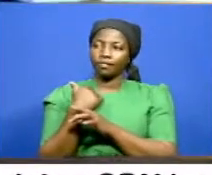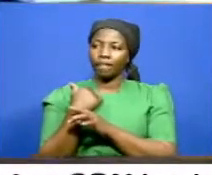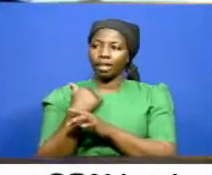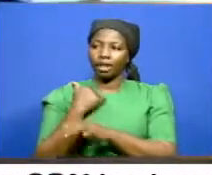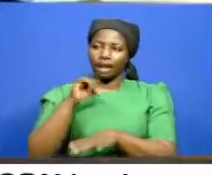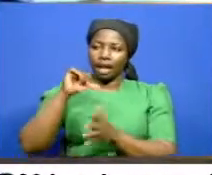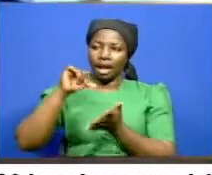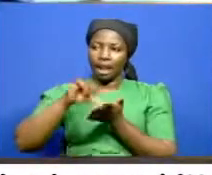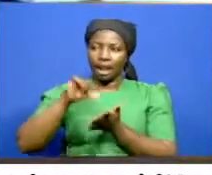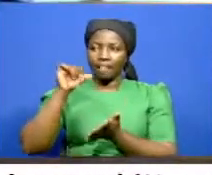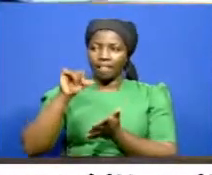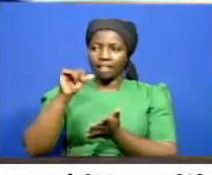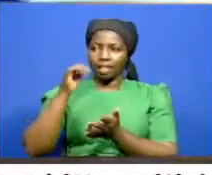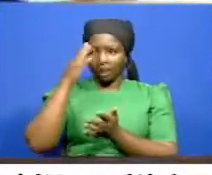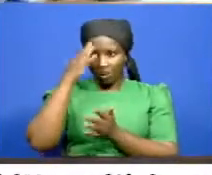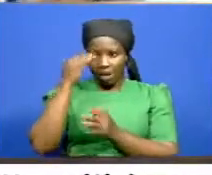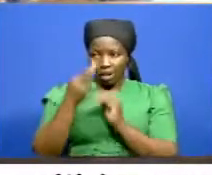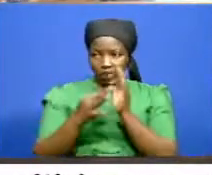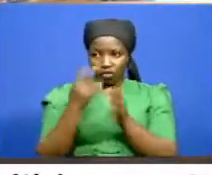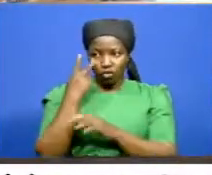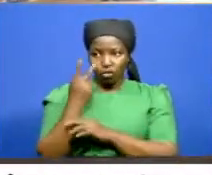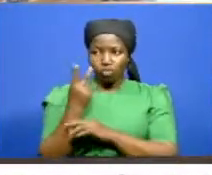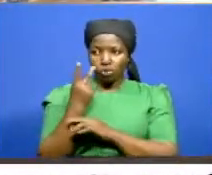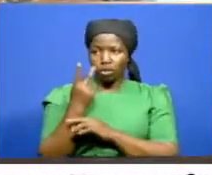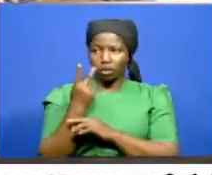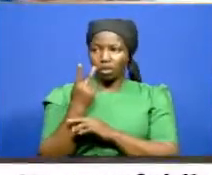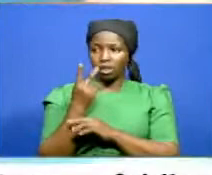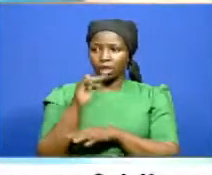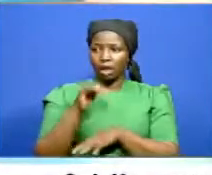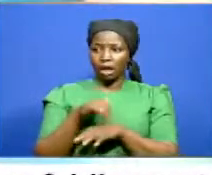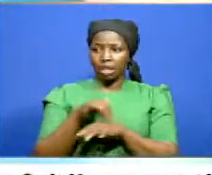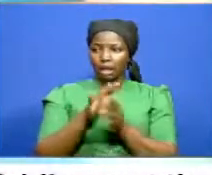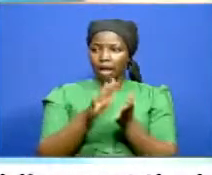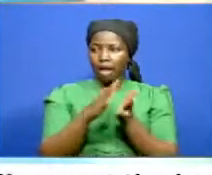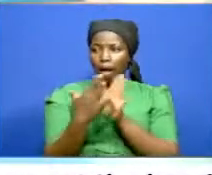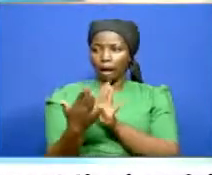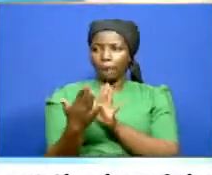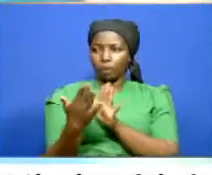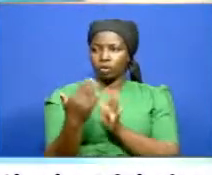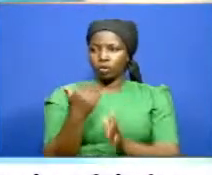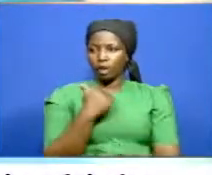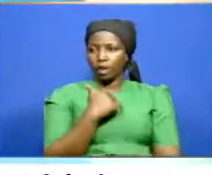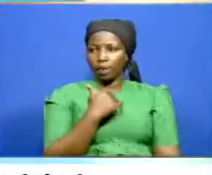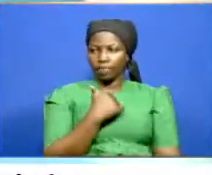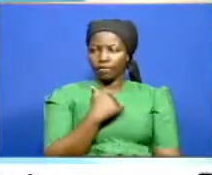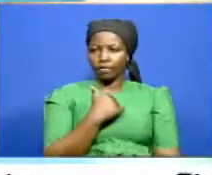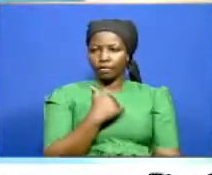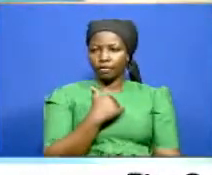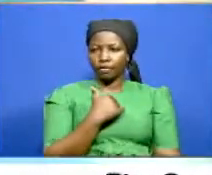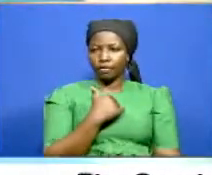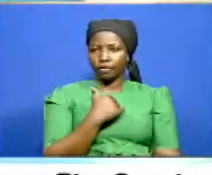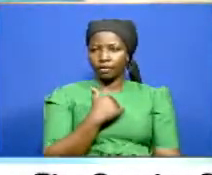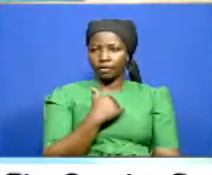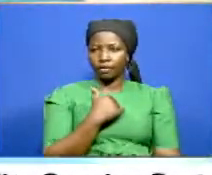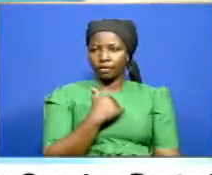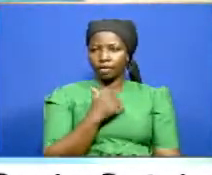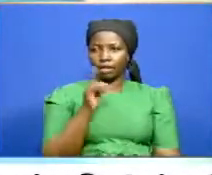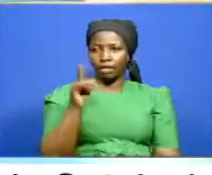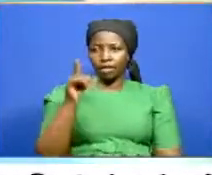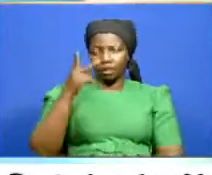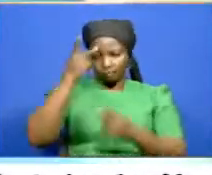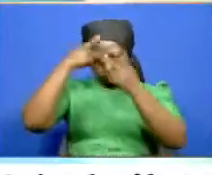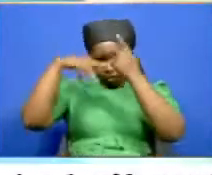they have an upper advantage in terms of the structure, because if you look at some of the approach that we are taking at Emerging Stars Football Academy, it's definitely top stuff. You know, professional